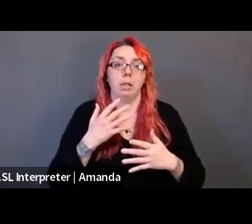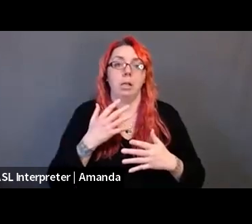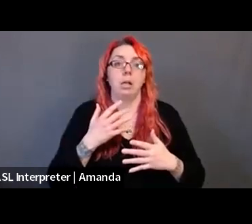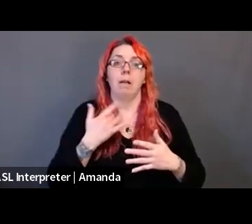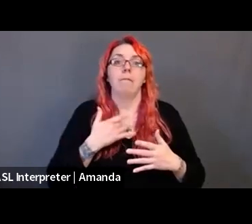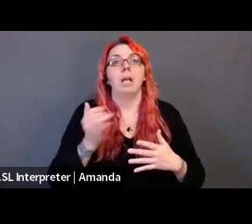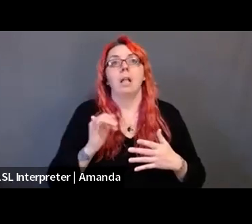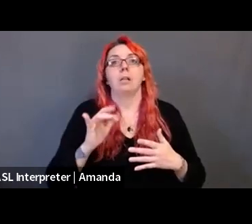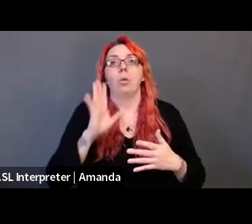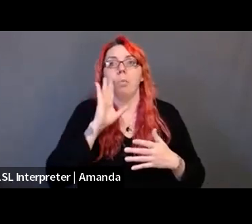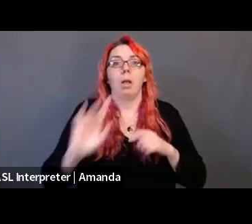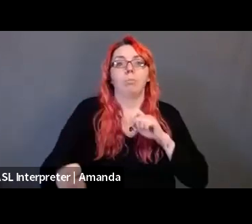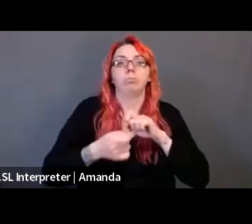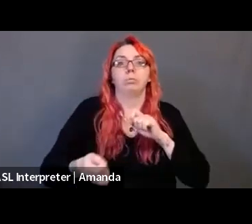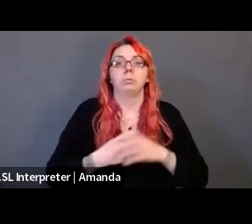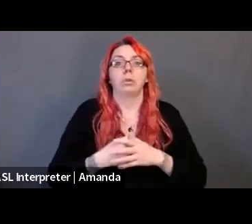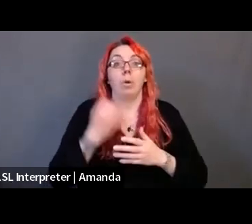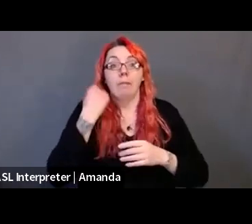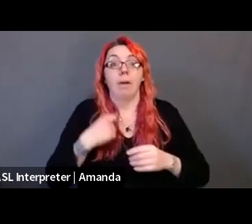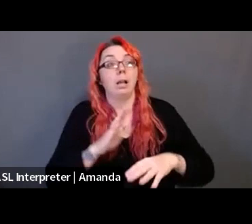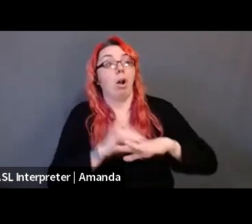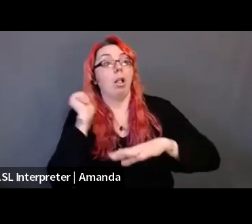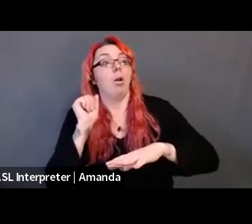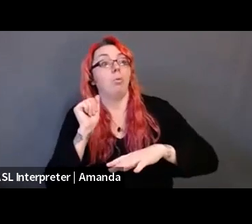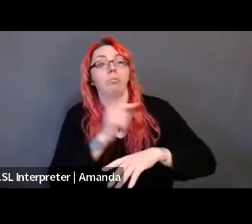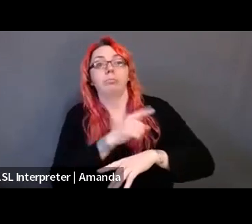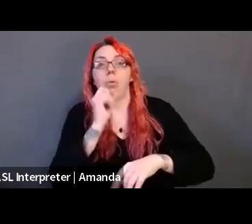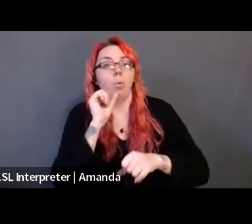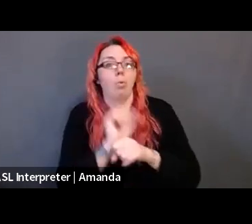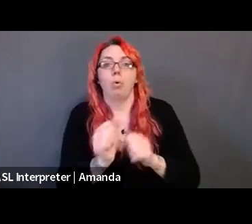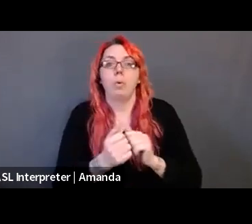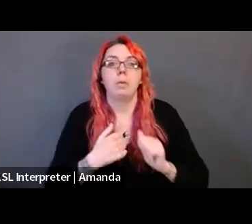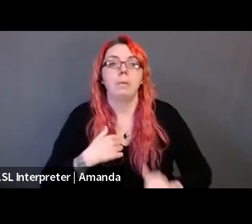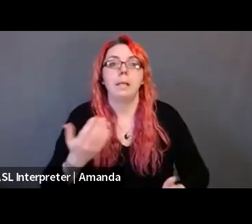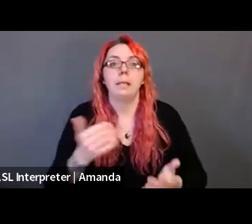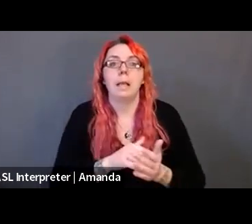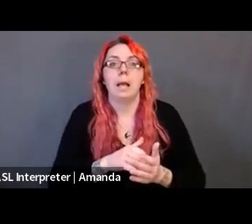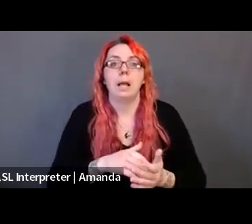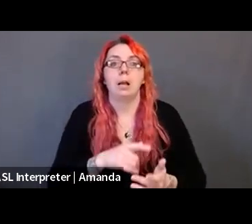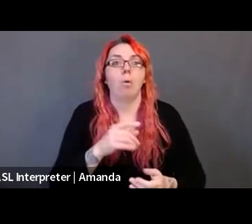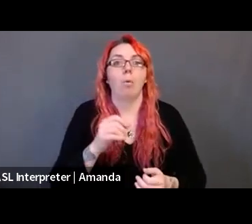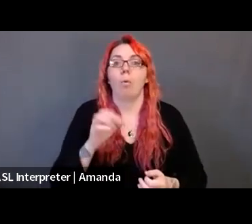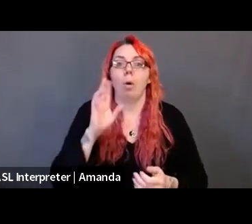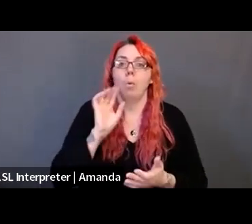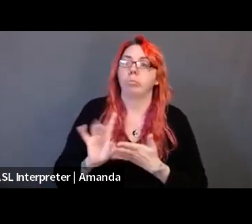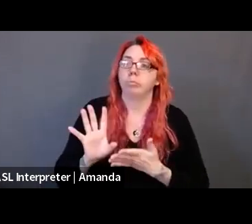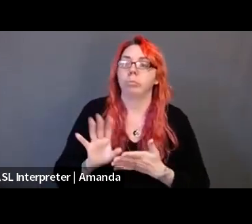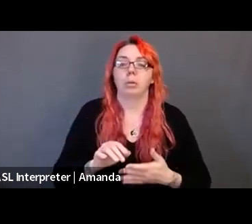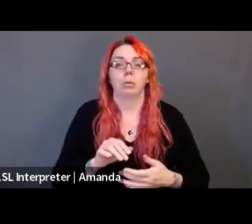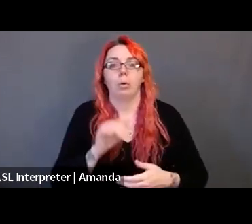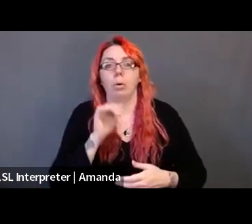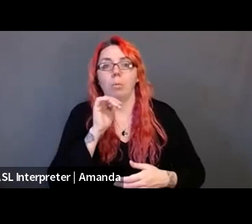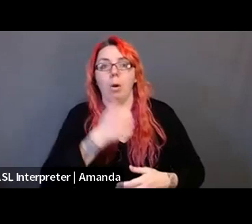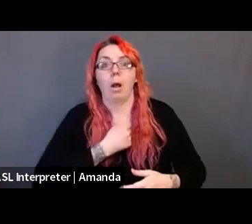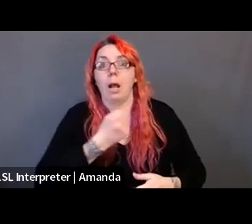casted again. My colleagues don't want to work with me. And I have to say, having been an investigator in a couple of cases, I have sometimes interviewed where you get that sense, well, I